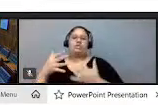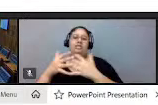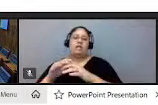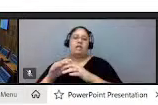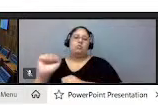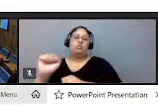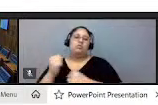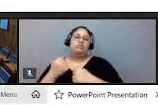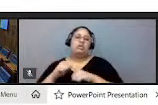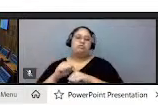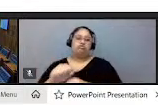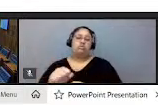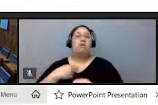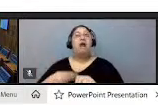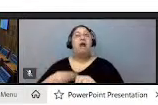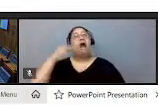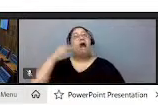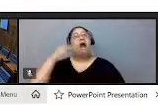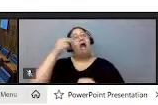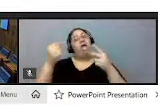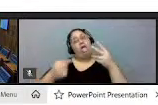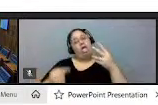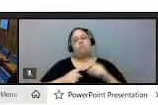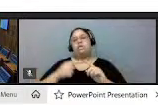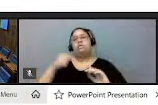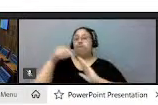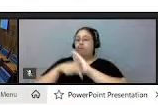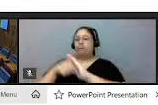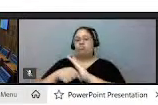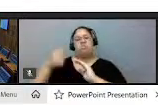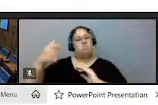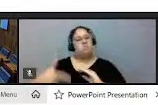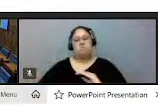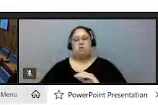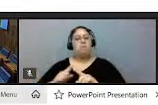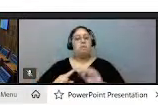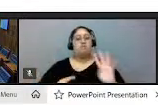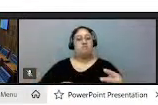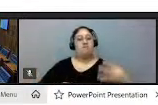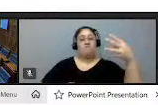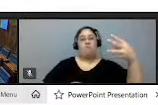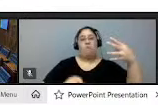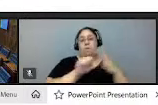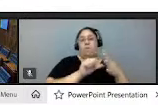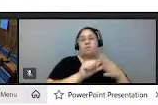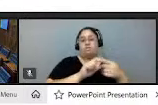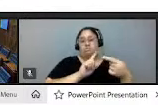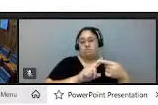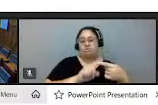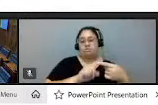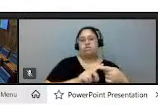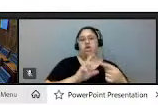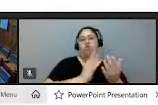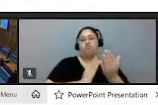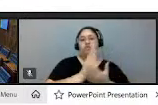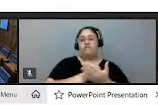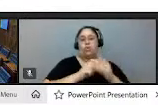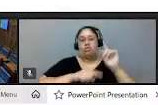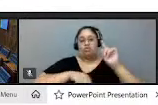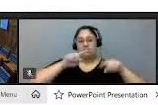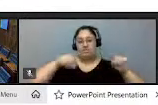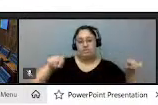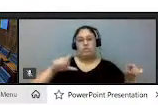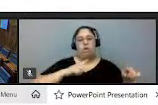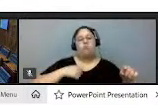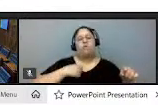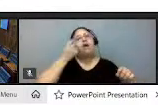think just at a high level I'm not going to go into all the points on the right hand side but the five the four key elements is on Revenue diversification because